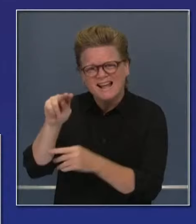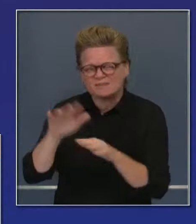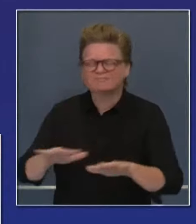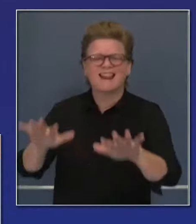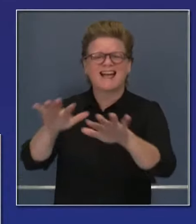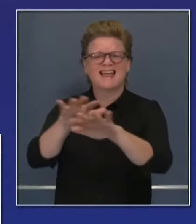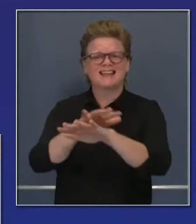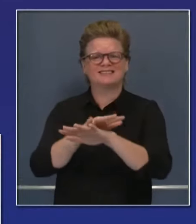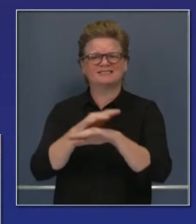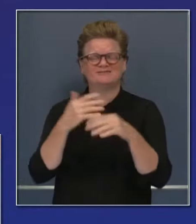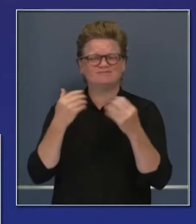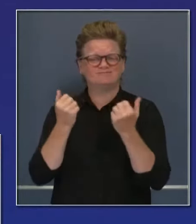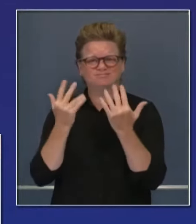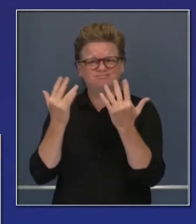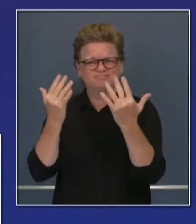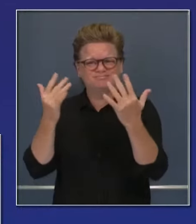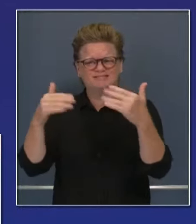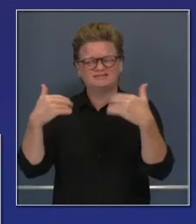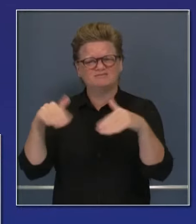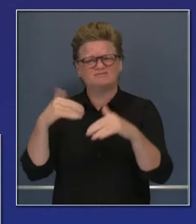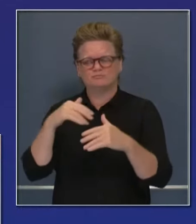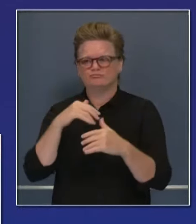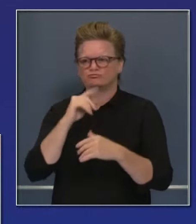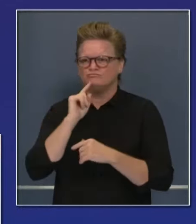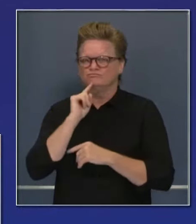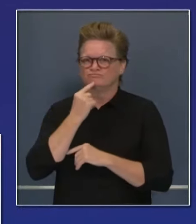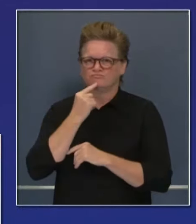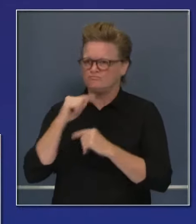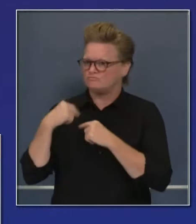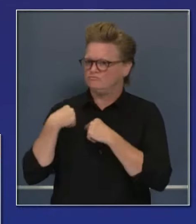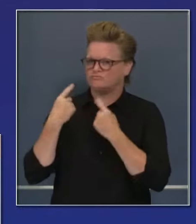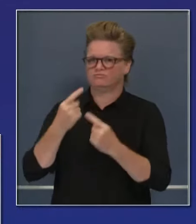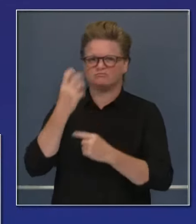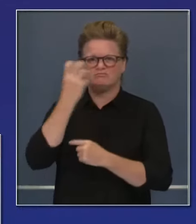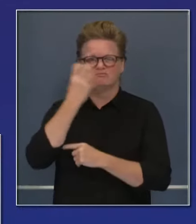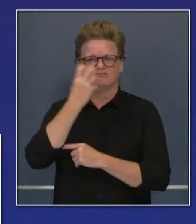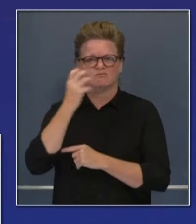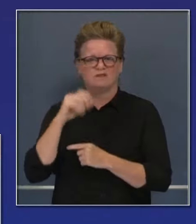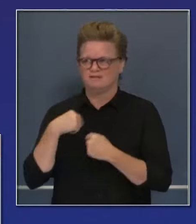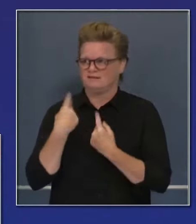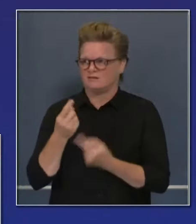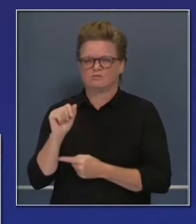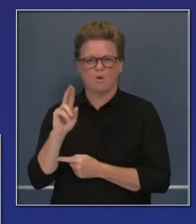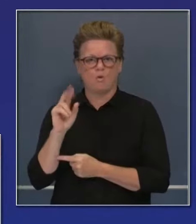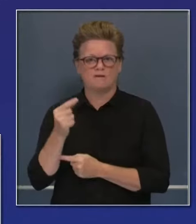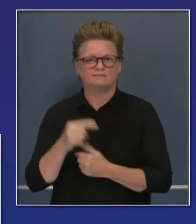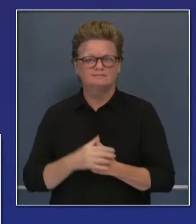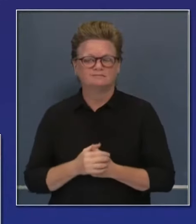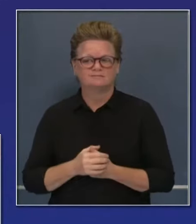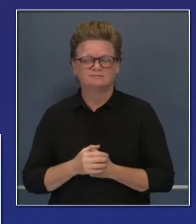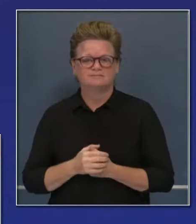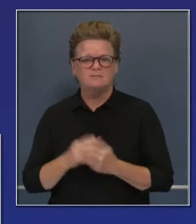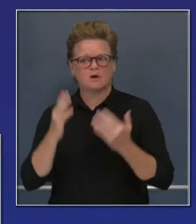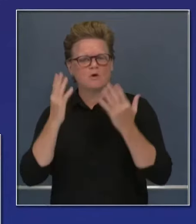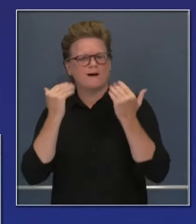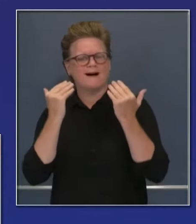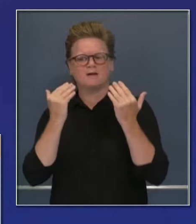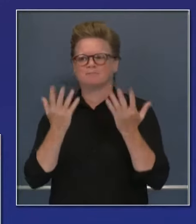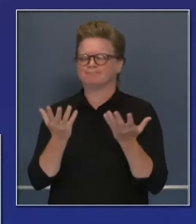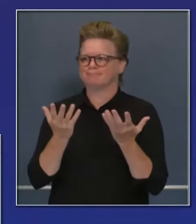in the last few weeks since middle of August, primarily, not exclusively, but primarily because of the unprecedented